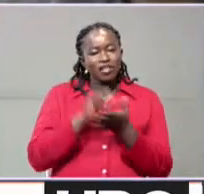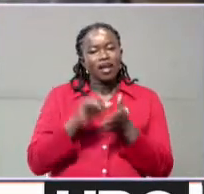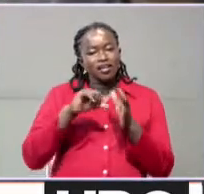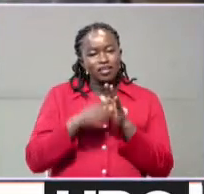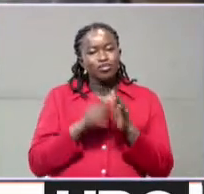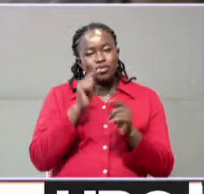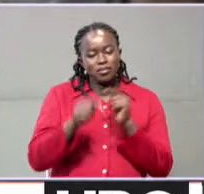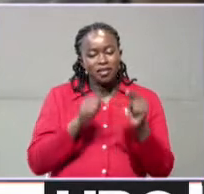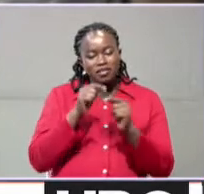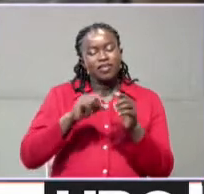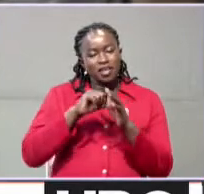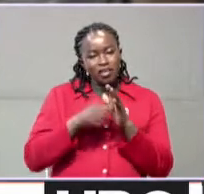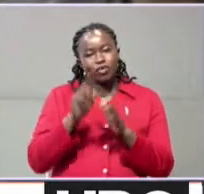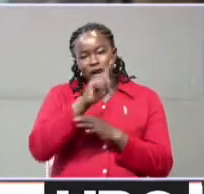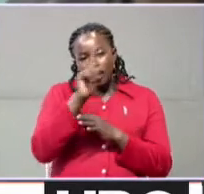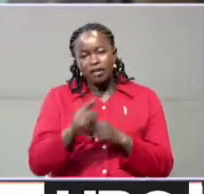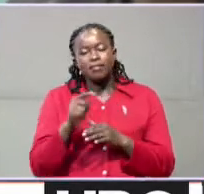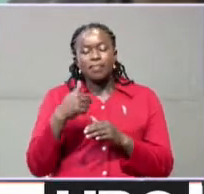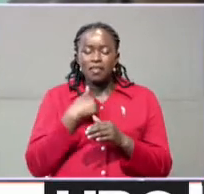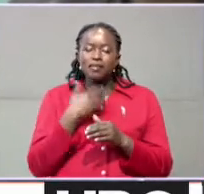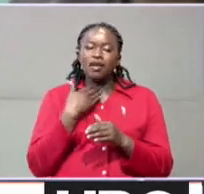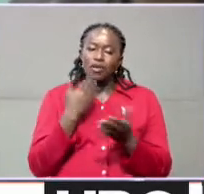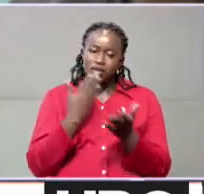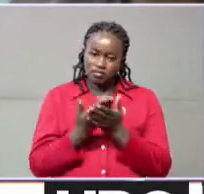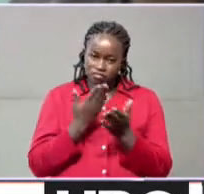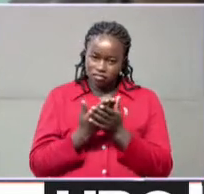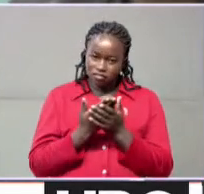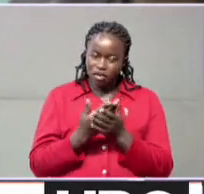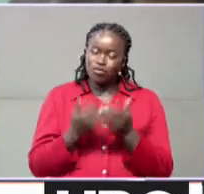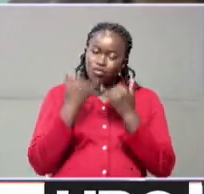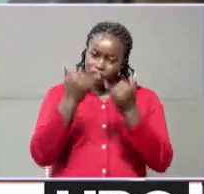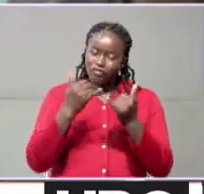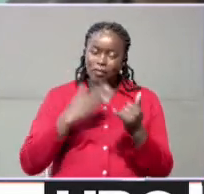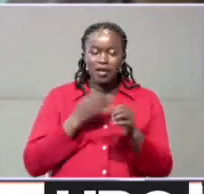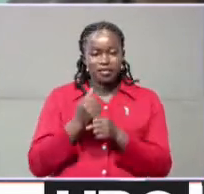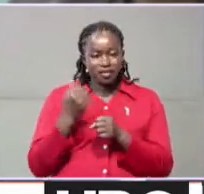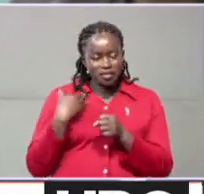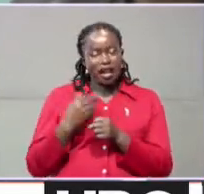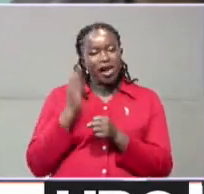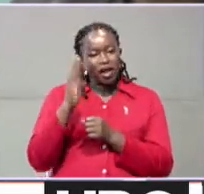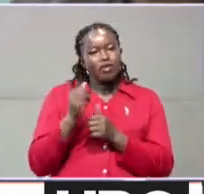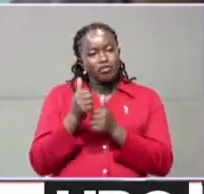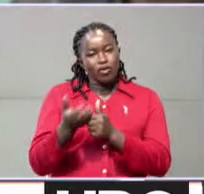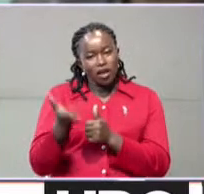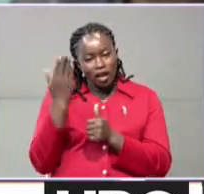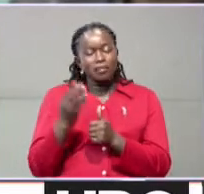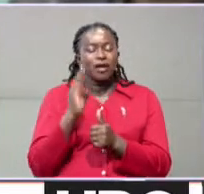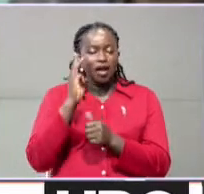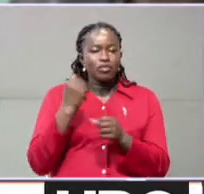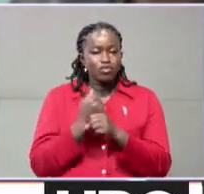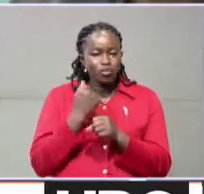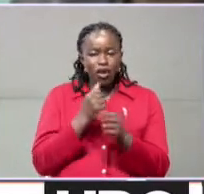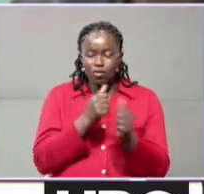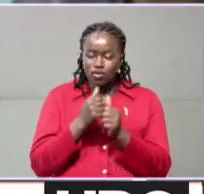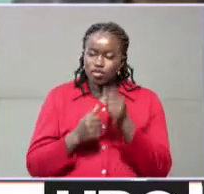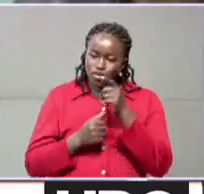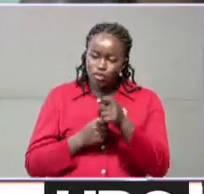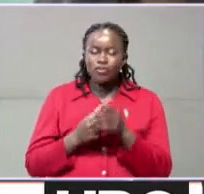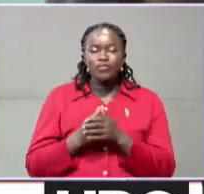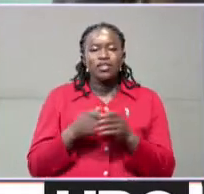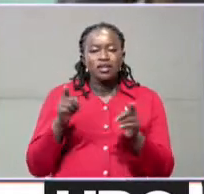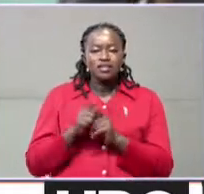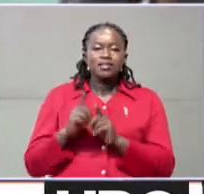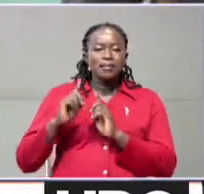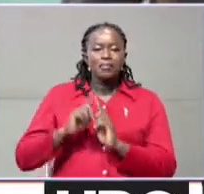been asked i want to employ my sister i'm going to follow up the matter i will work with you even more with